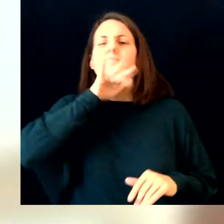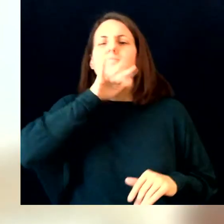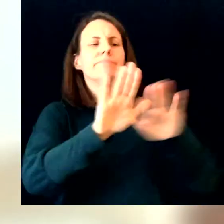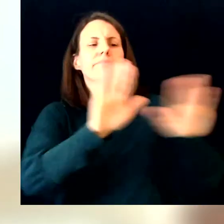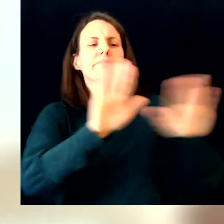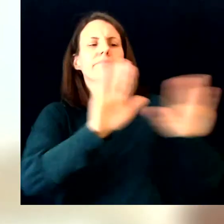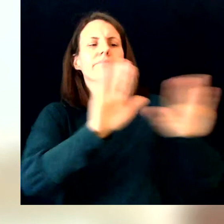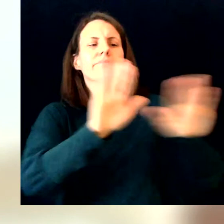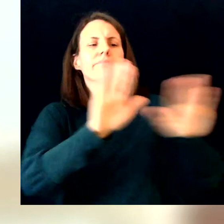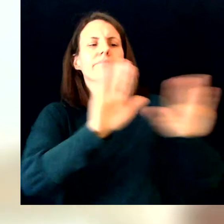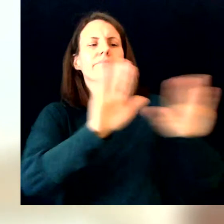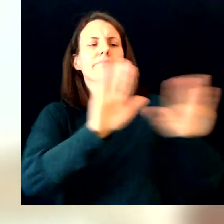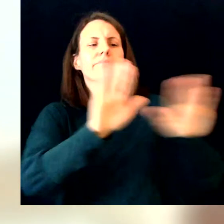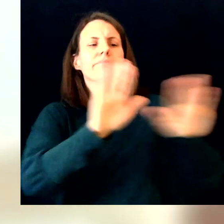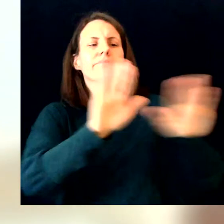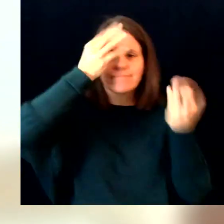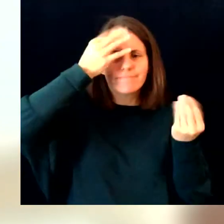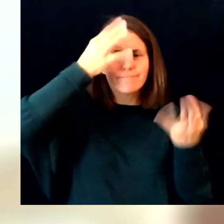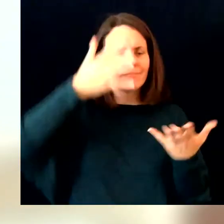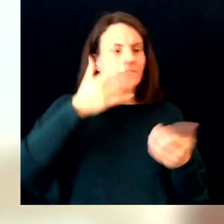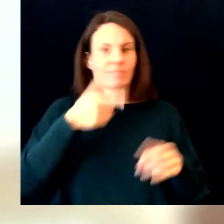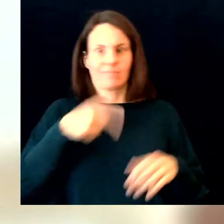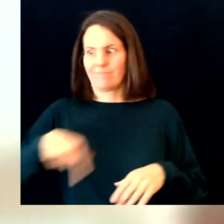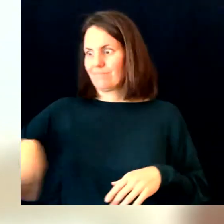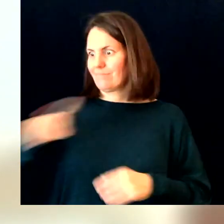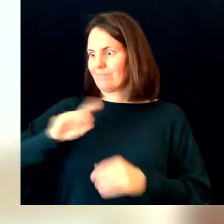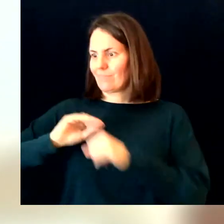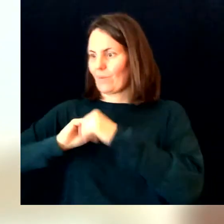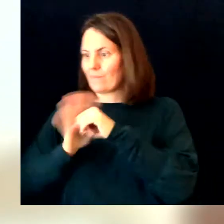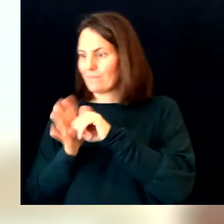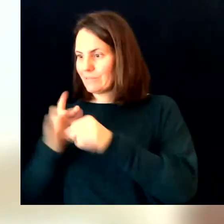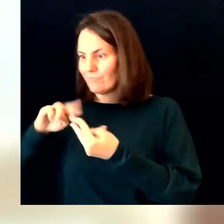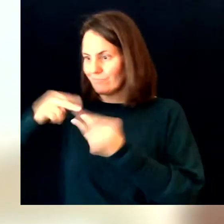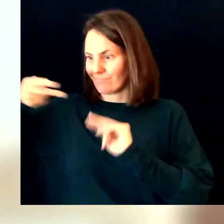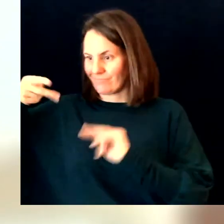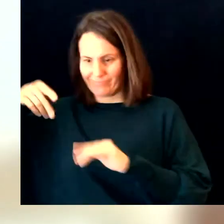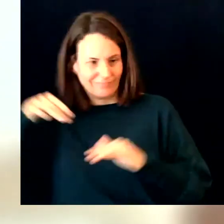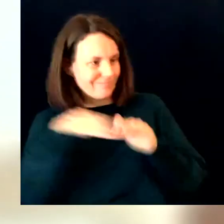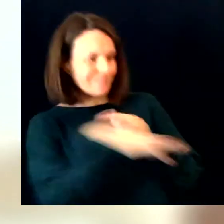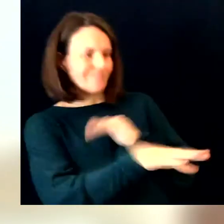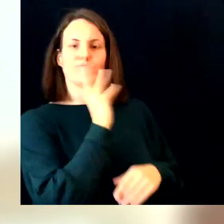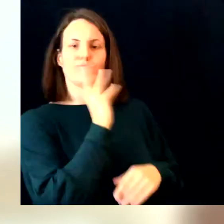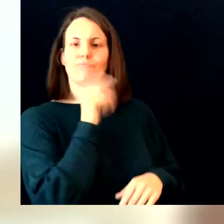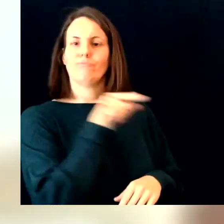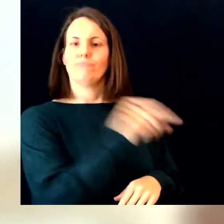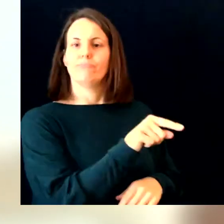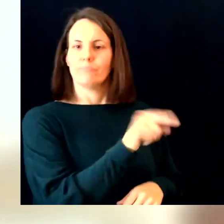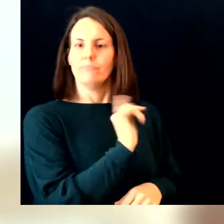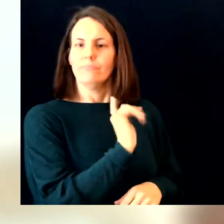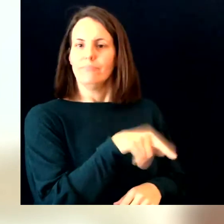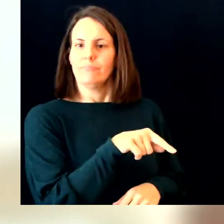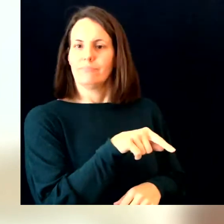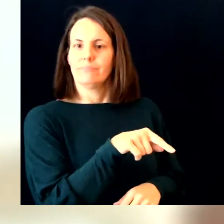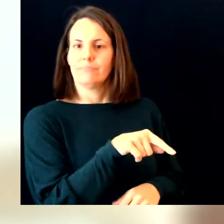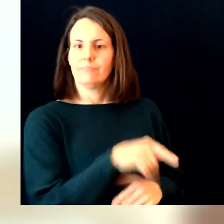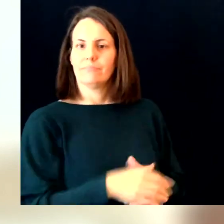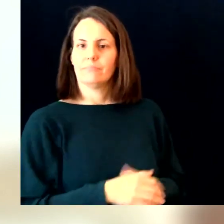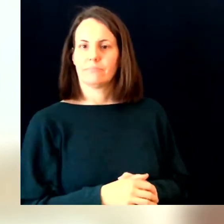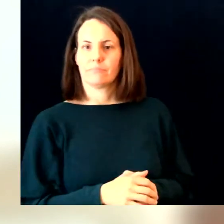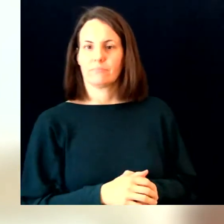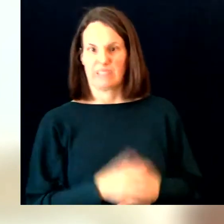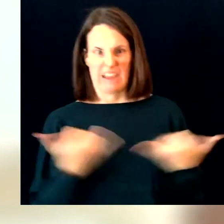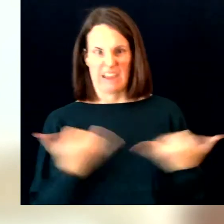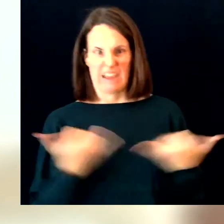because those capture a large catchment area, it's actually tracked relatively well. It's gone up at the same time that cases have gone